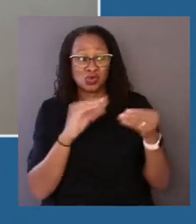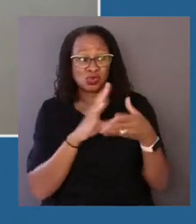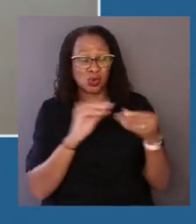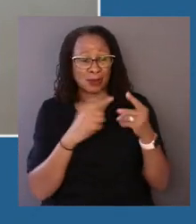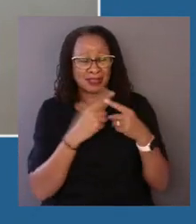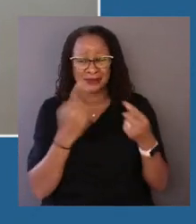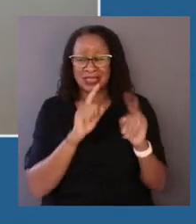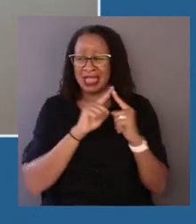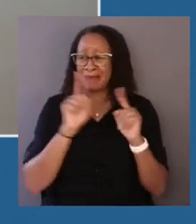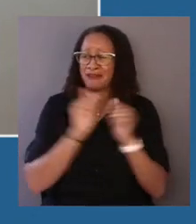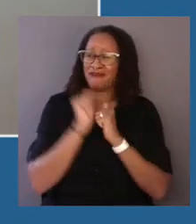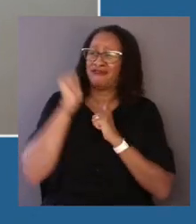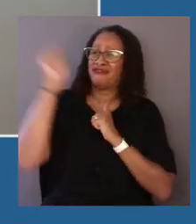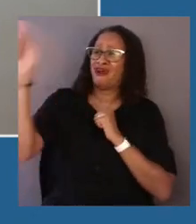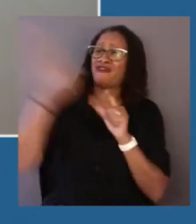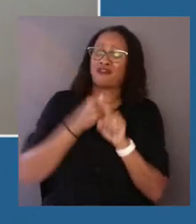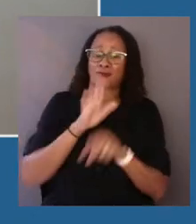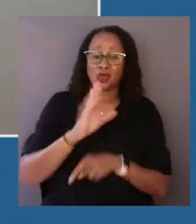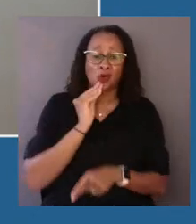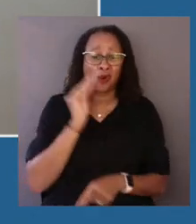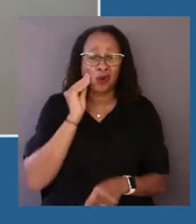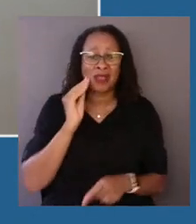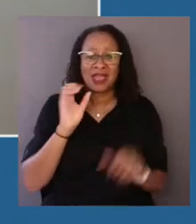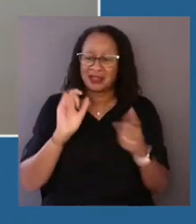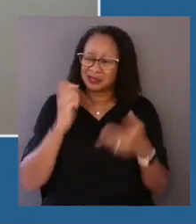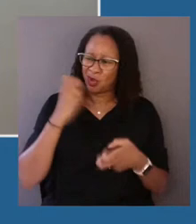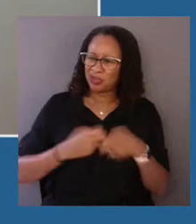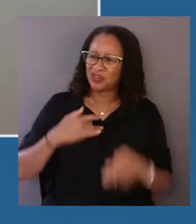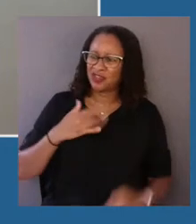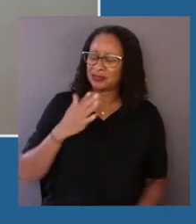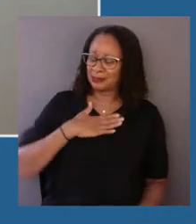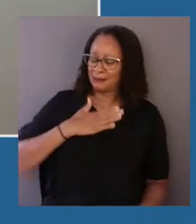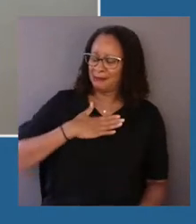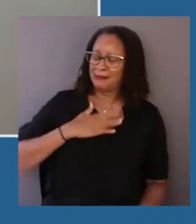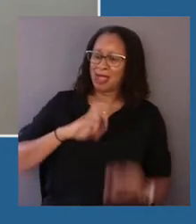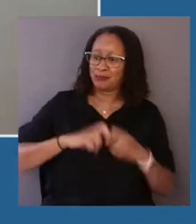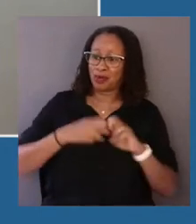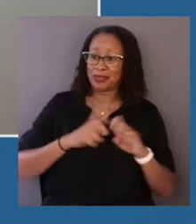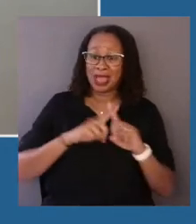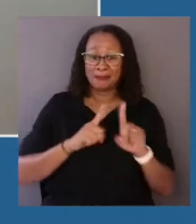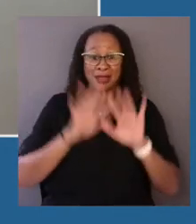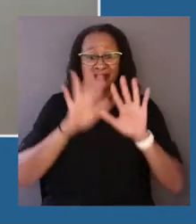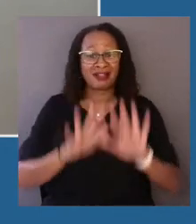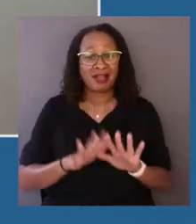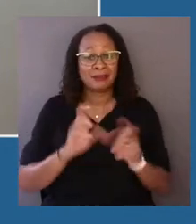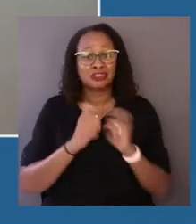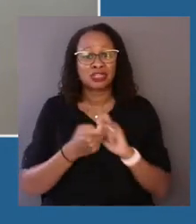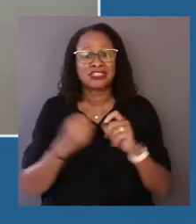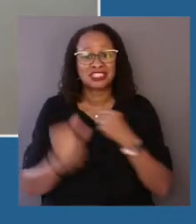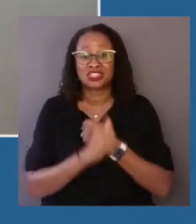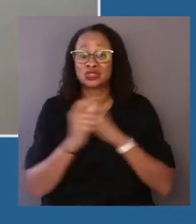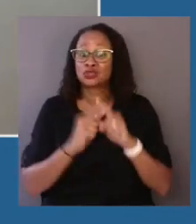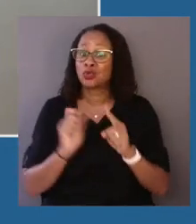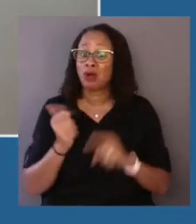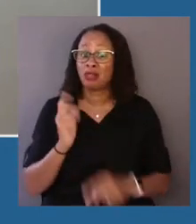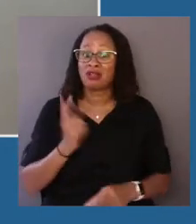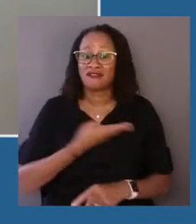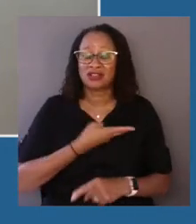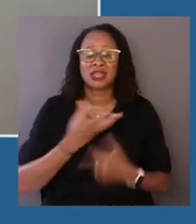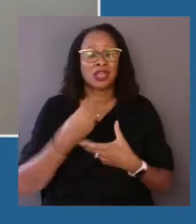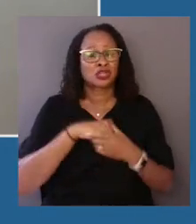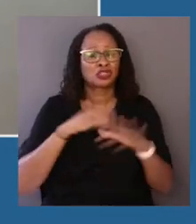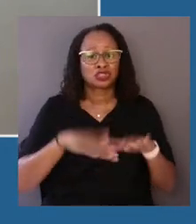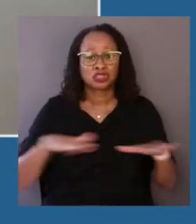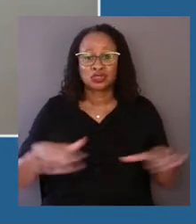can be hard to feel like that's really your problem. But climate change endangers all of us, including children,